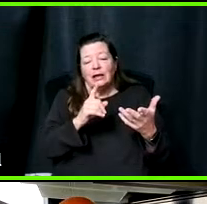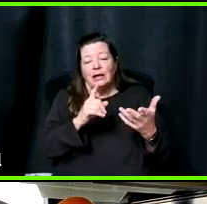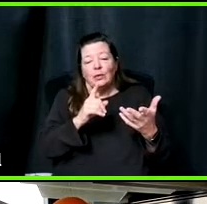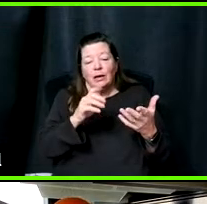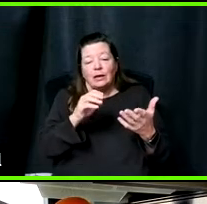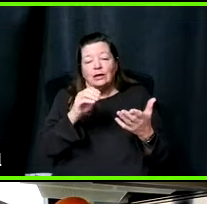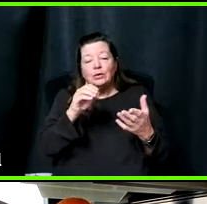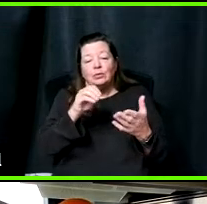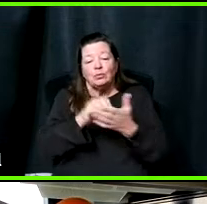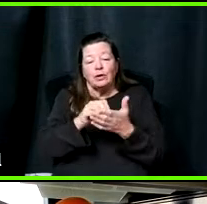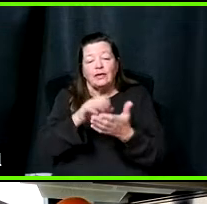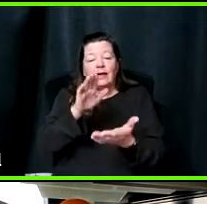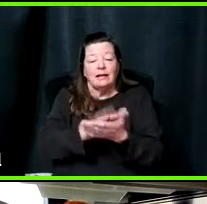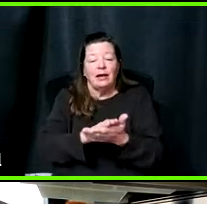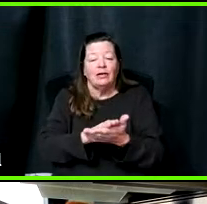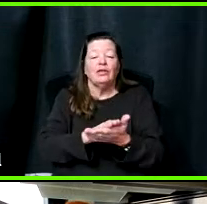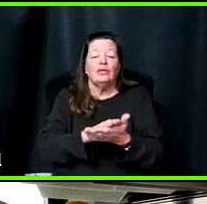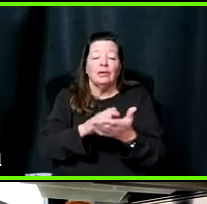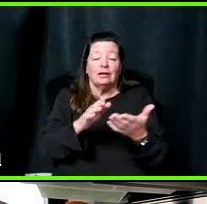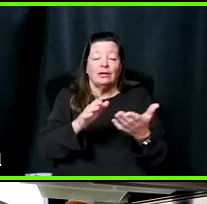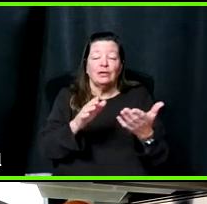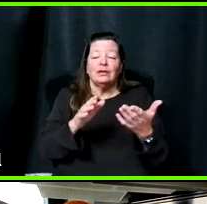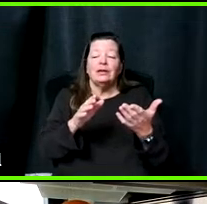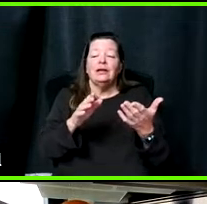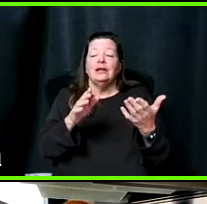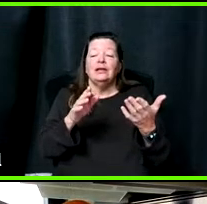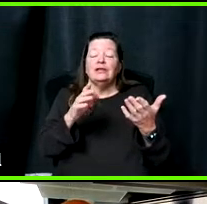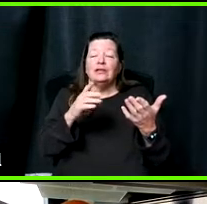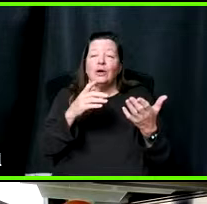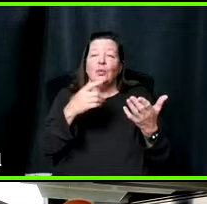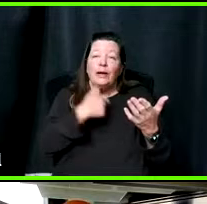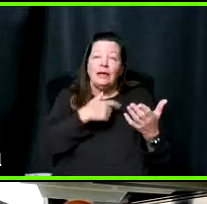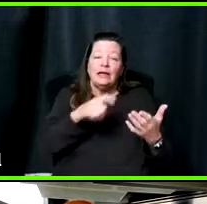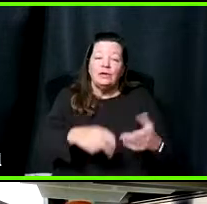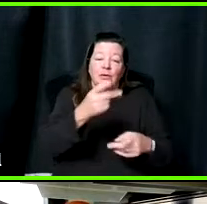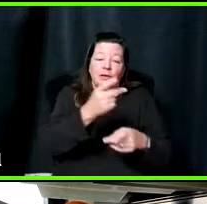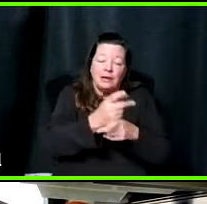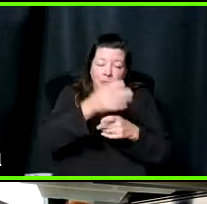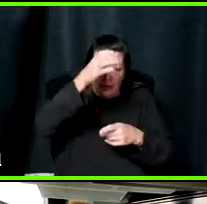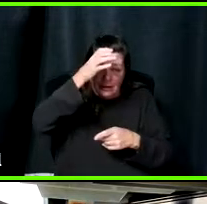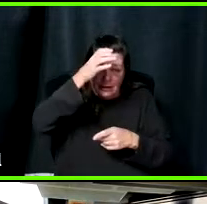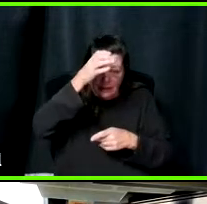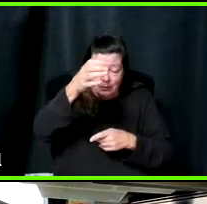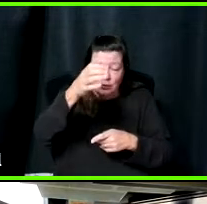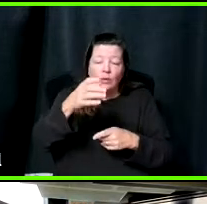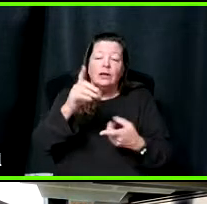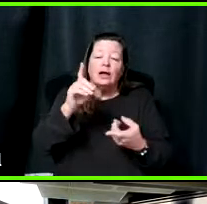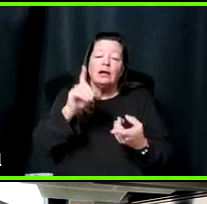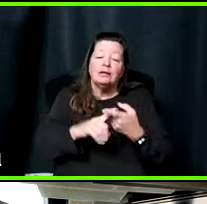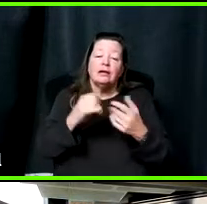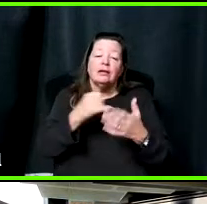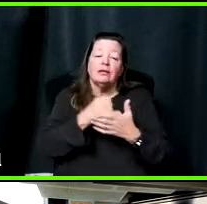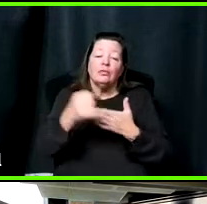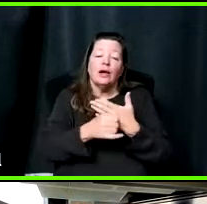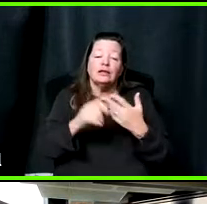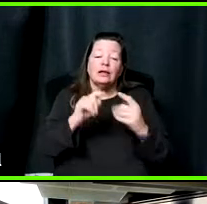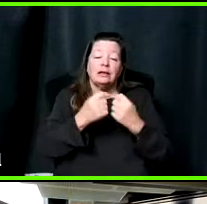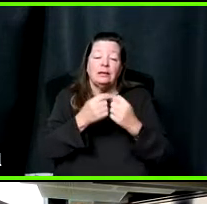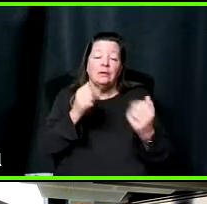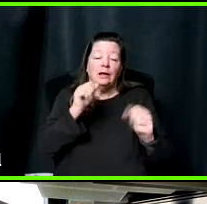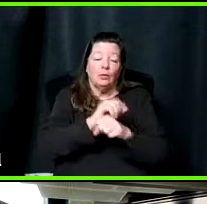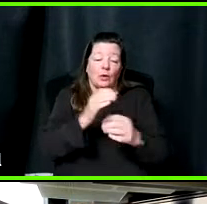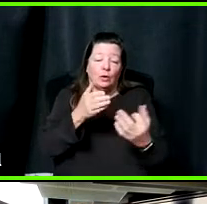so that later folks say, right, let's keep it conceptual until the project team can work through what can actually be saved. Appreciate the